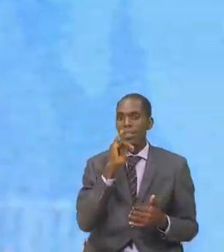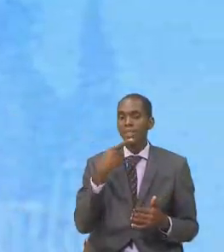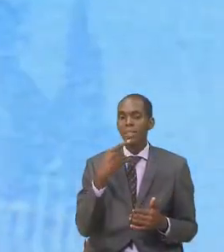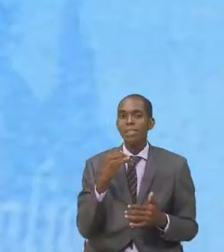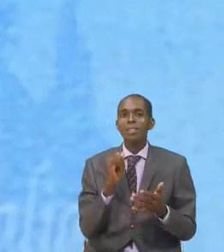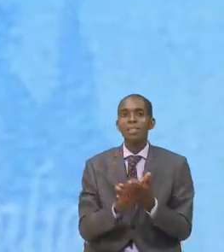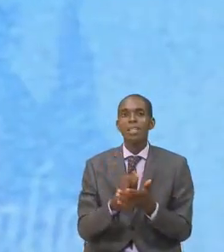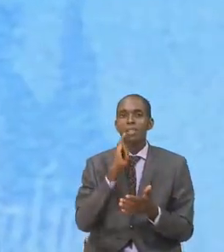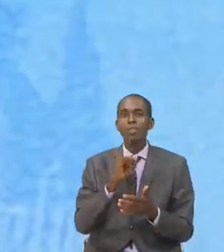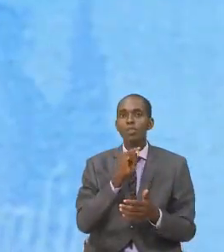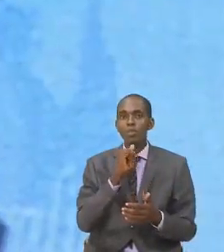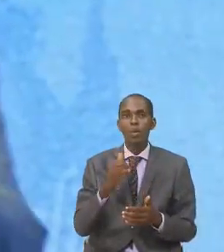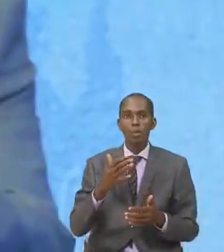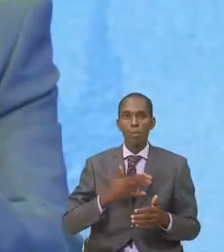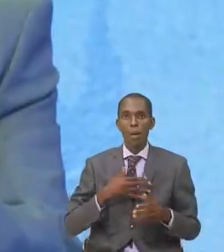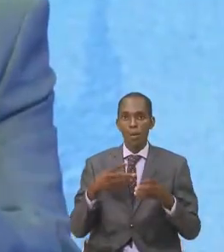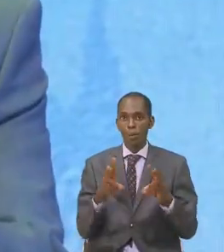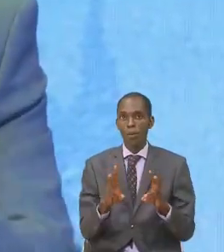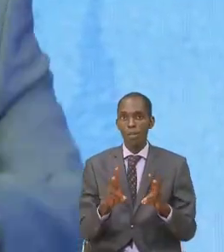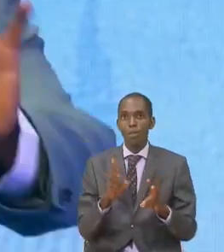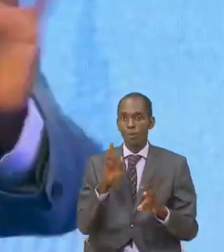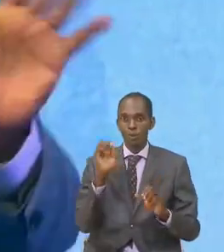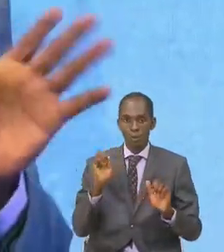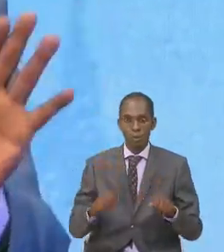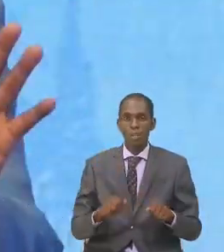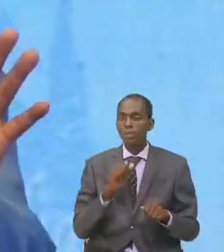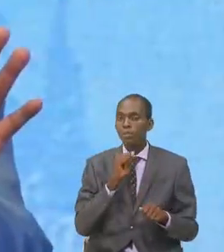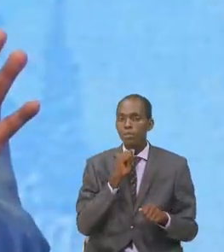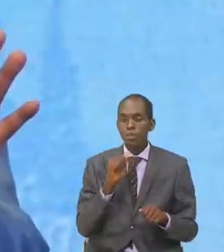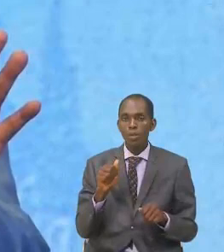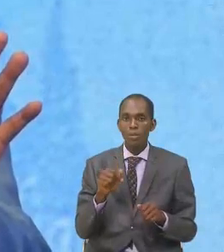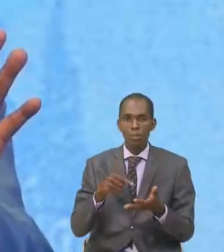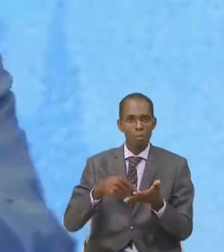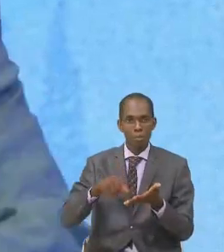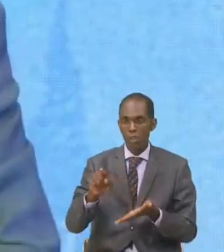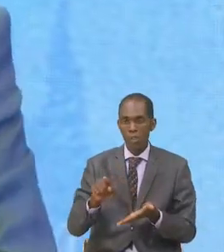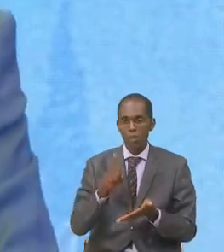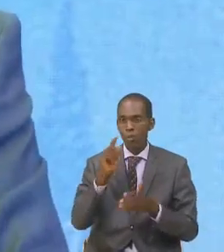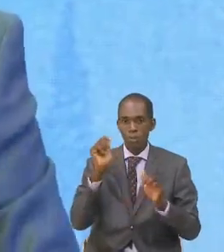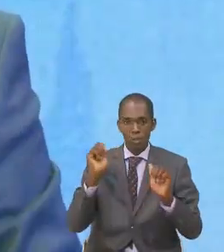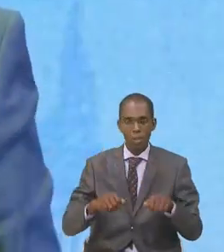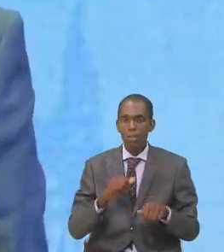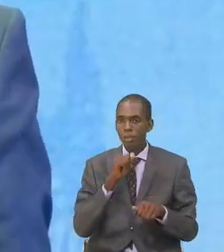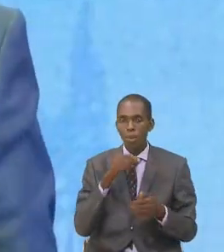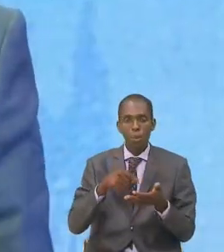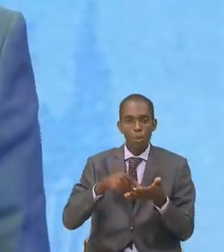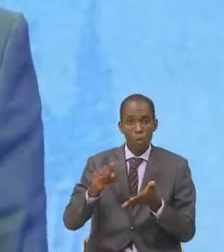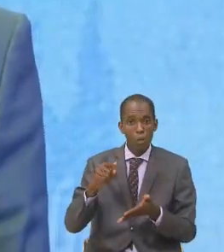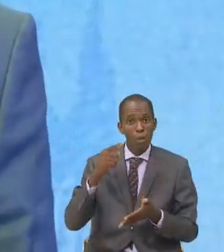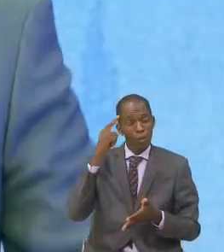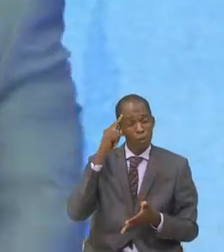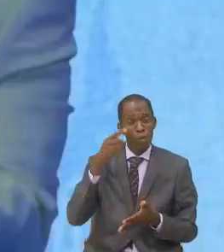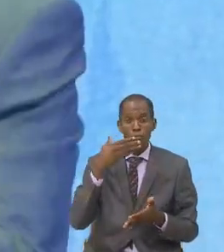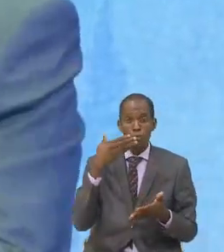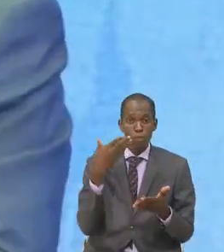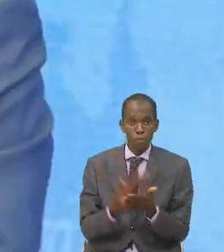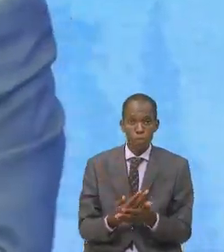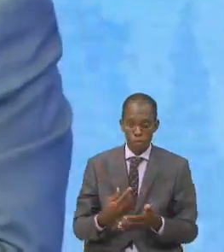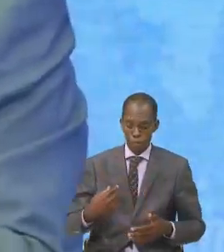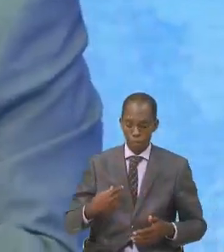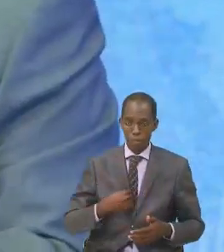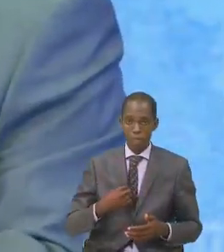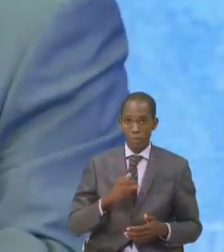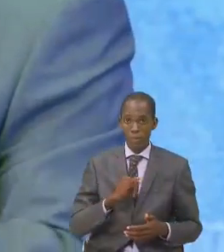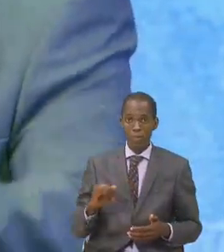we pay. But now he's saying, that's not my way. you cannot pay. You cannot